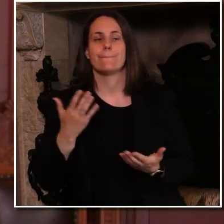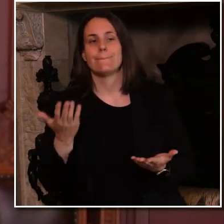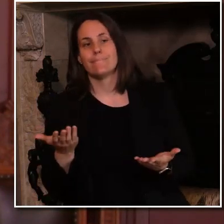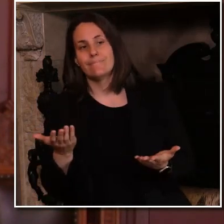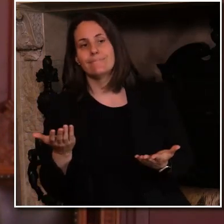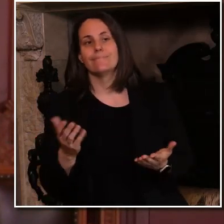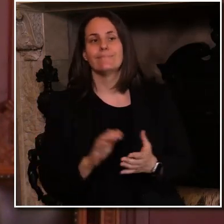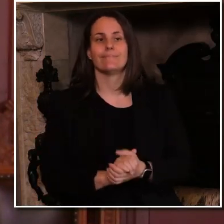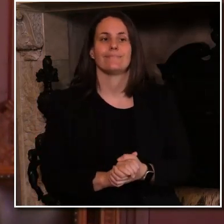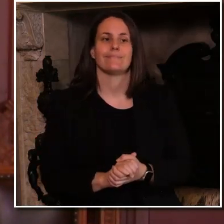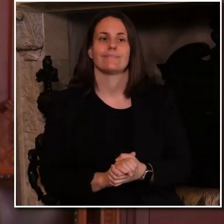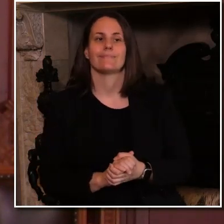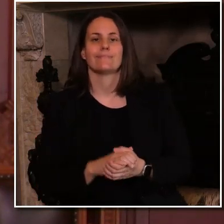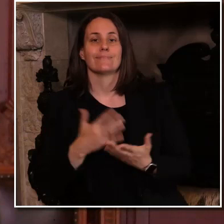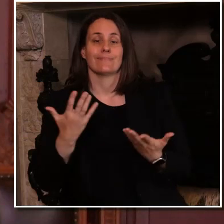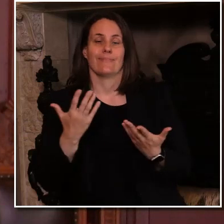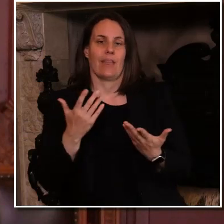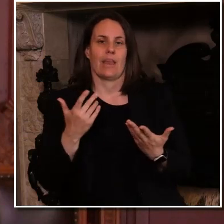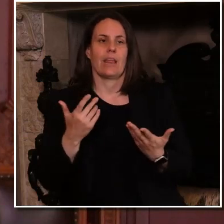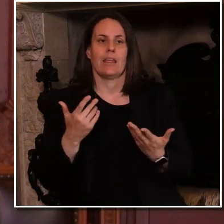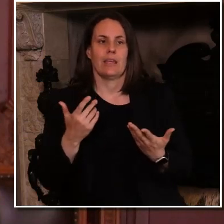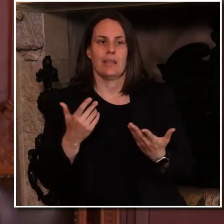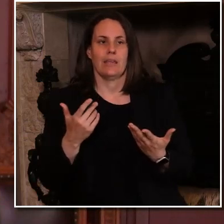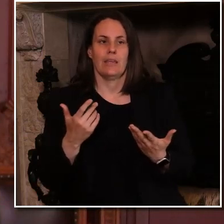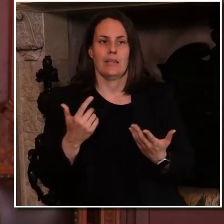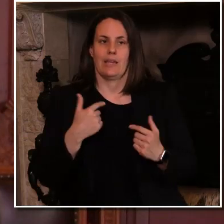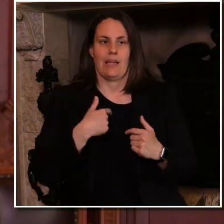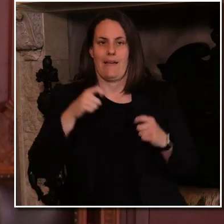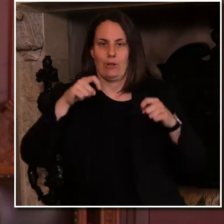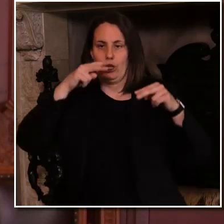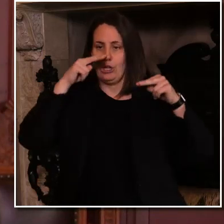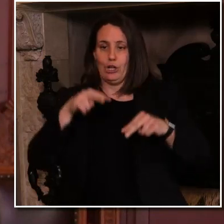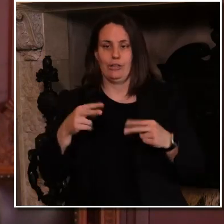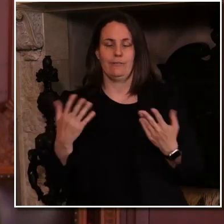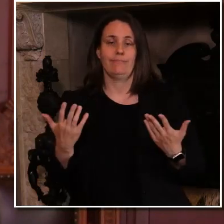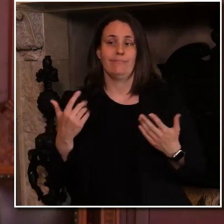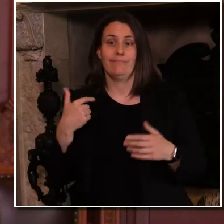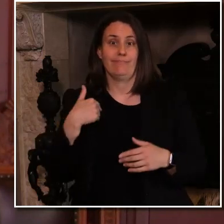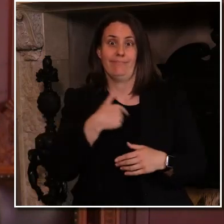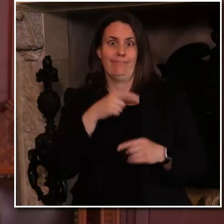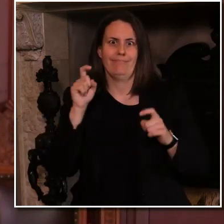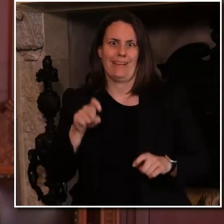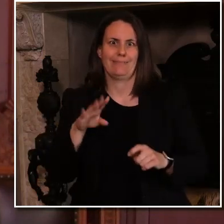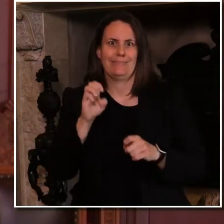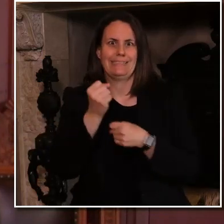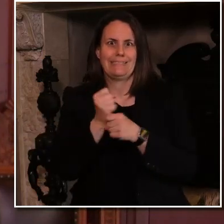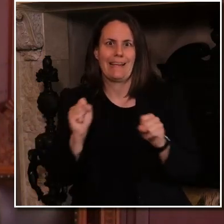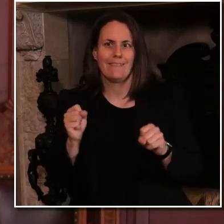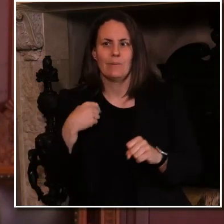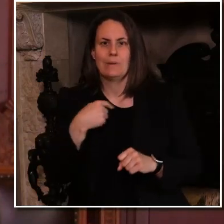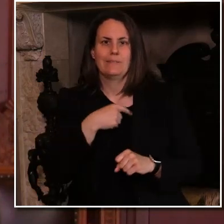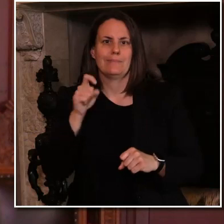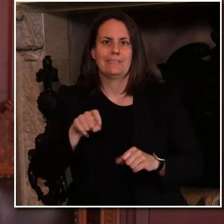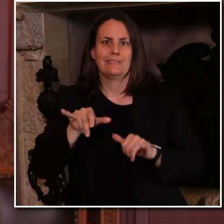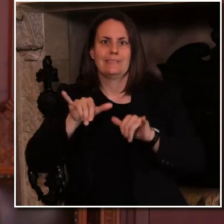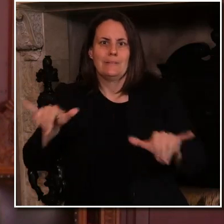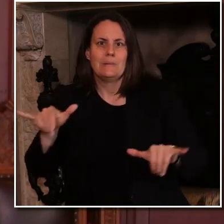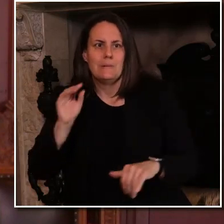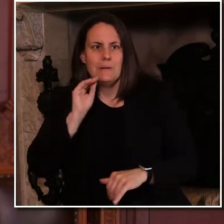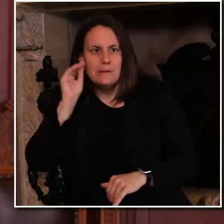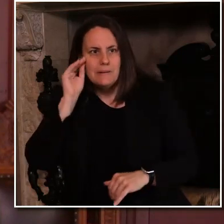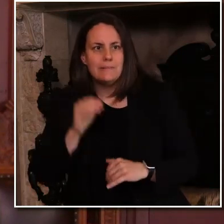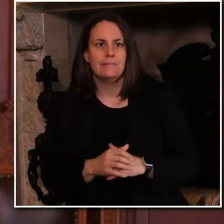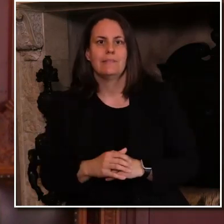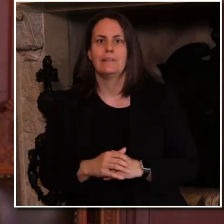common sense for us that are safer at home are good common sense for any processing plant or any